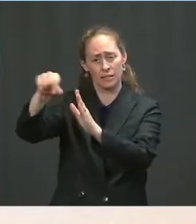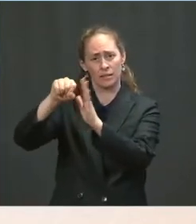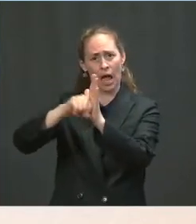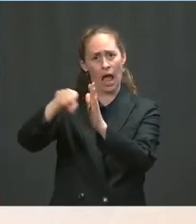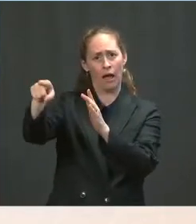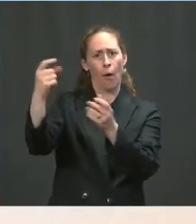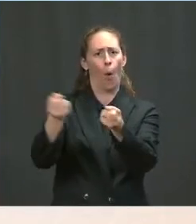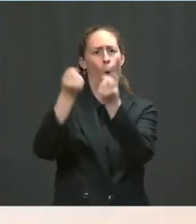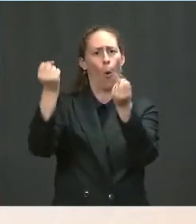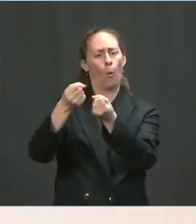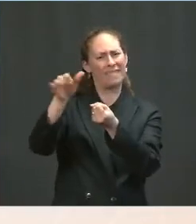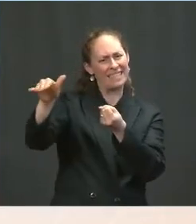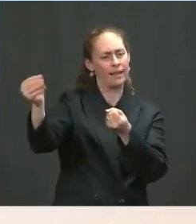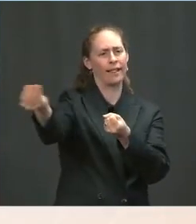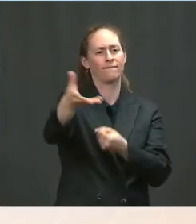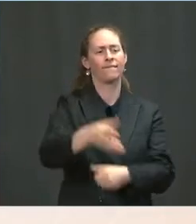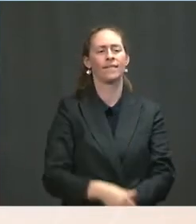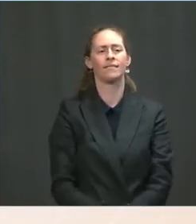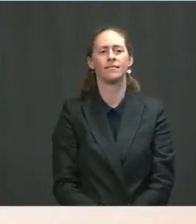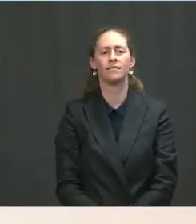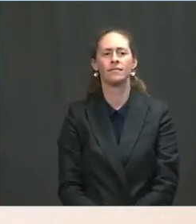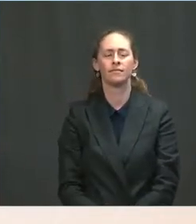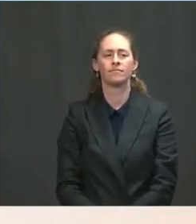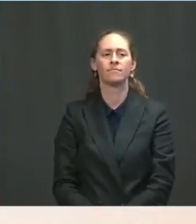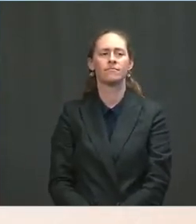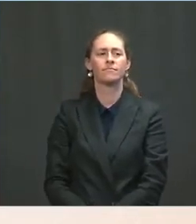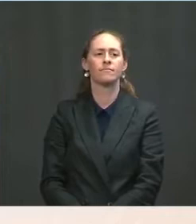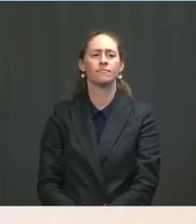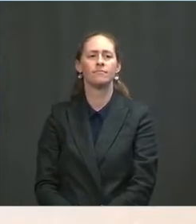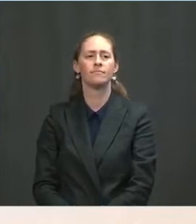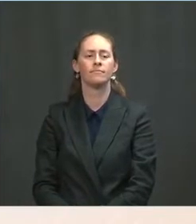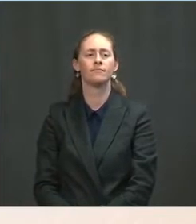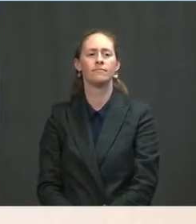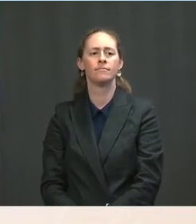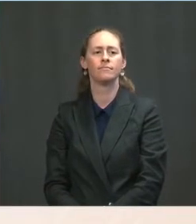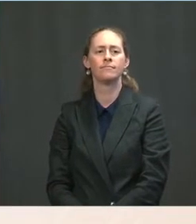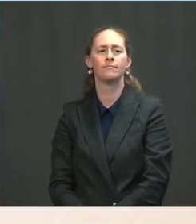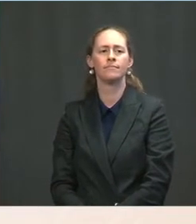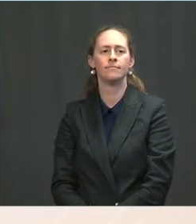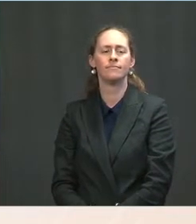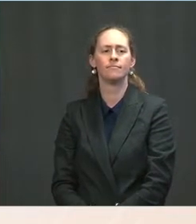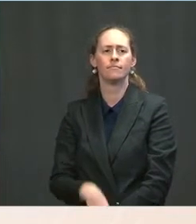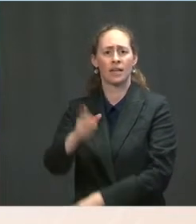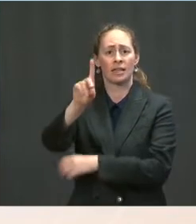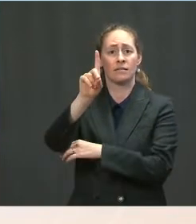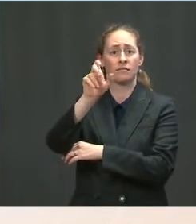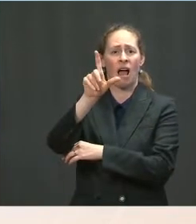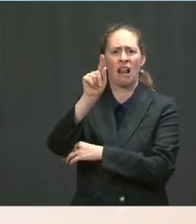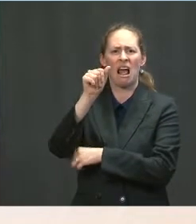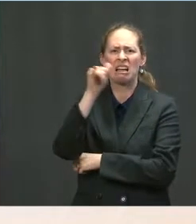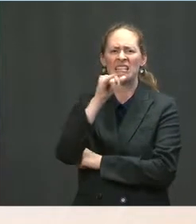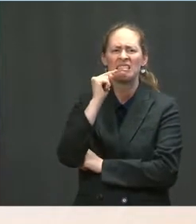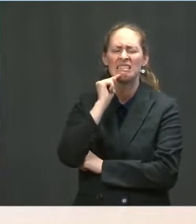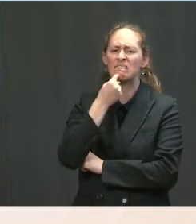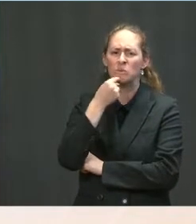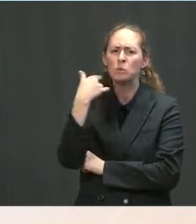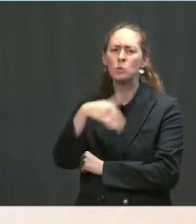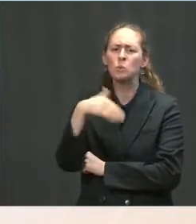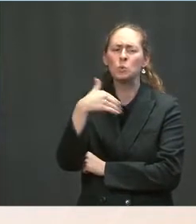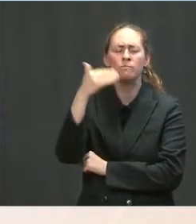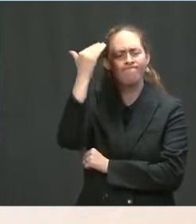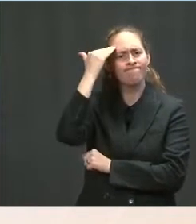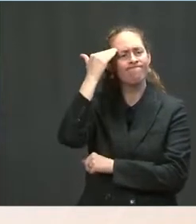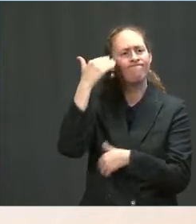Karine, given the seriousness of the Delta variant, are there conversations in the White House or between the White House and its scientific